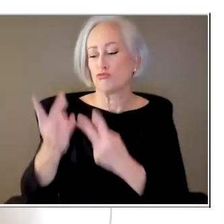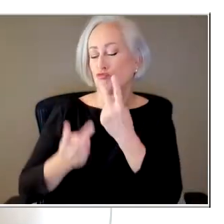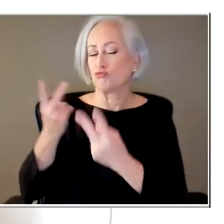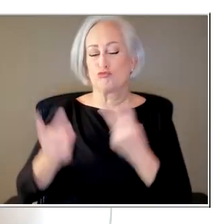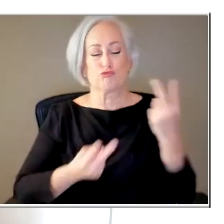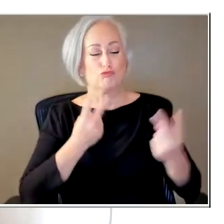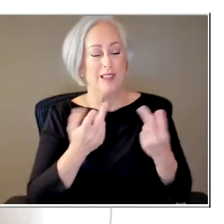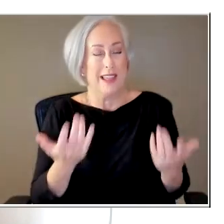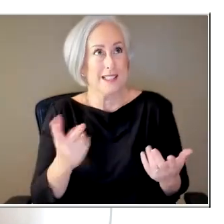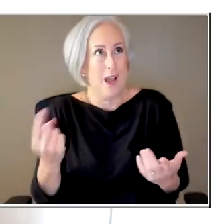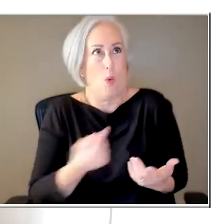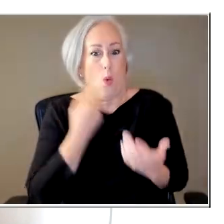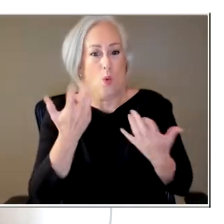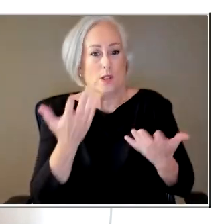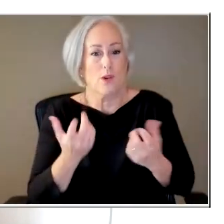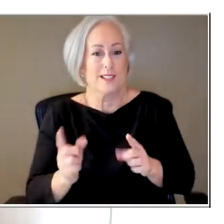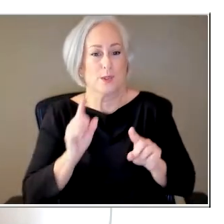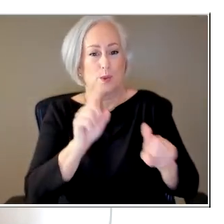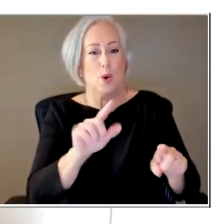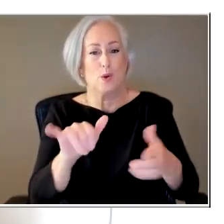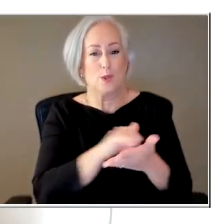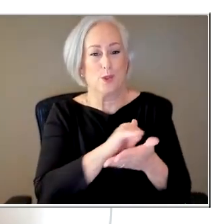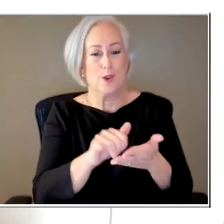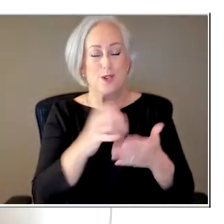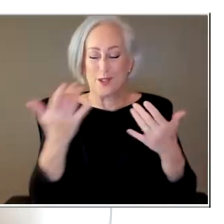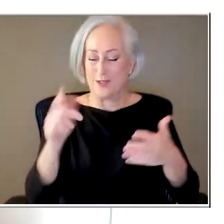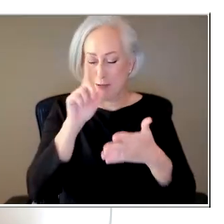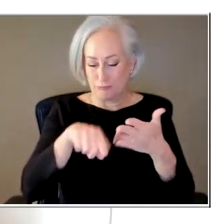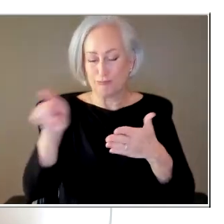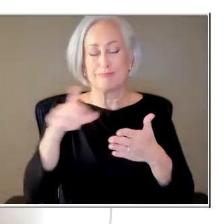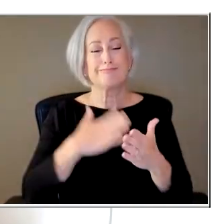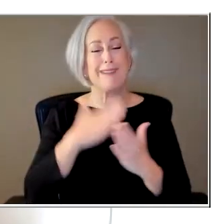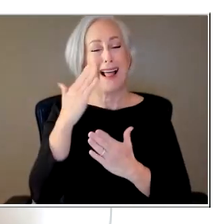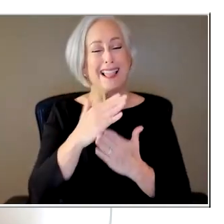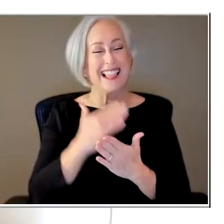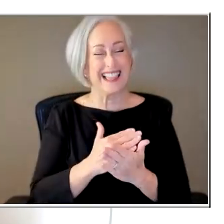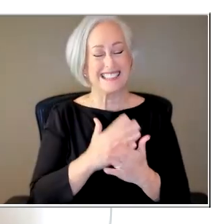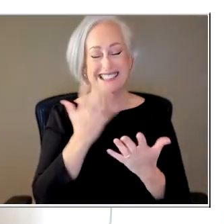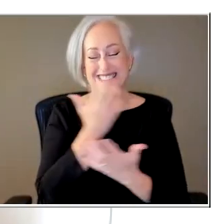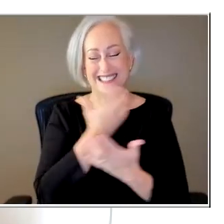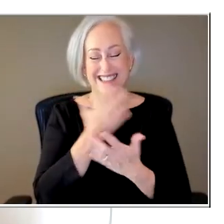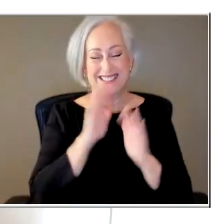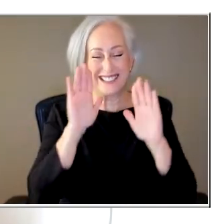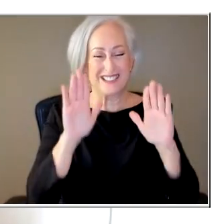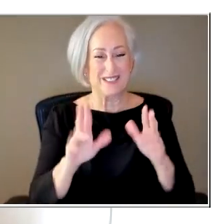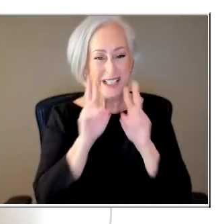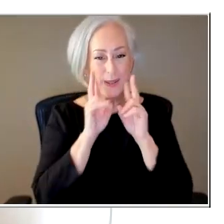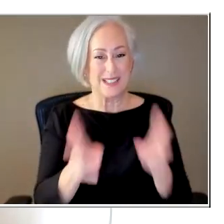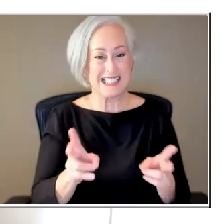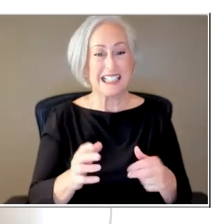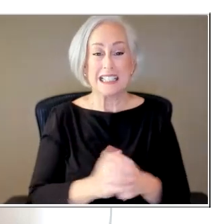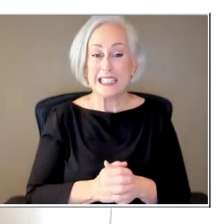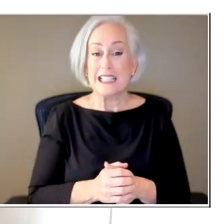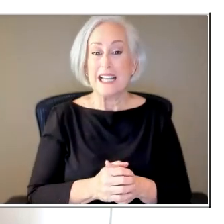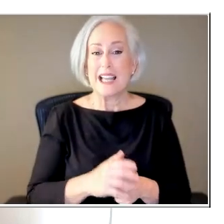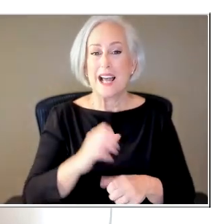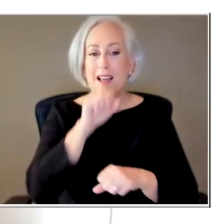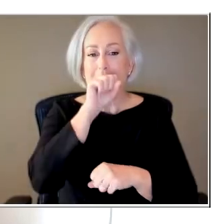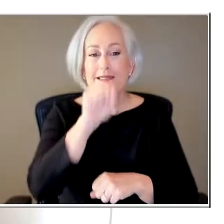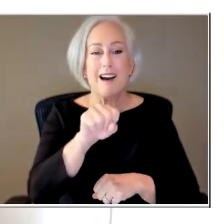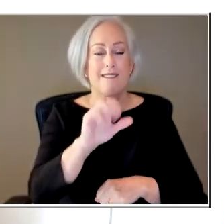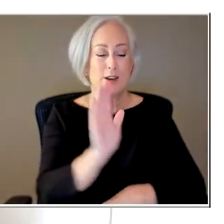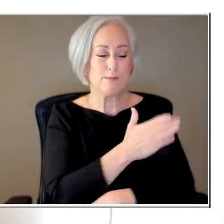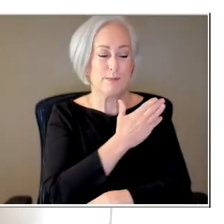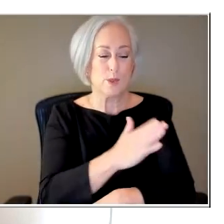so I can check this off my list. It was great to see that. And I'm a big musical fan, so he surprised me